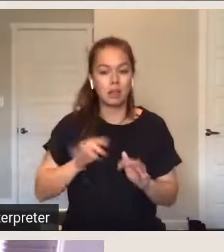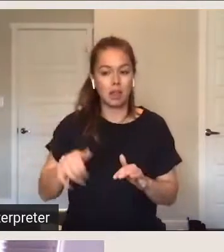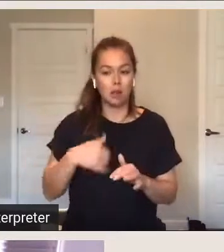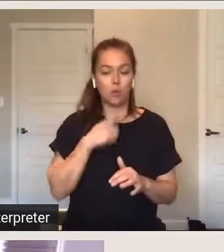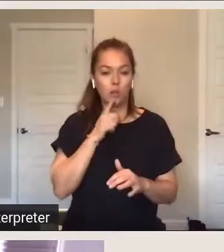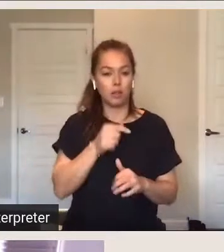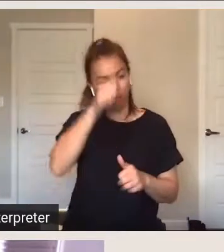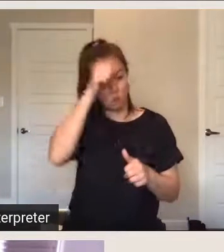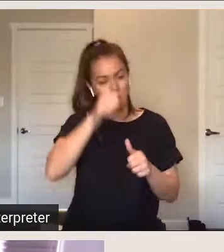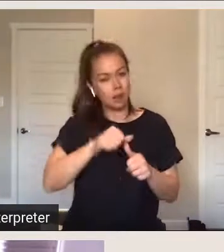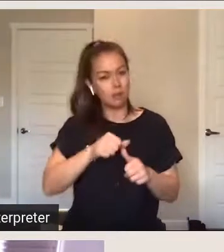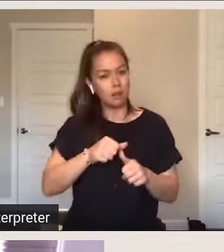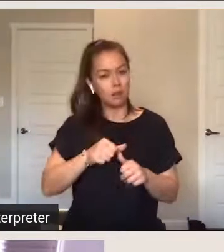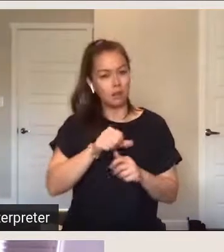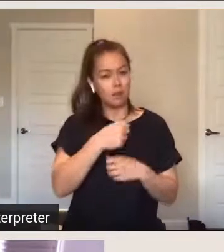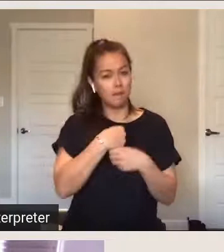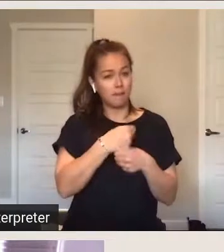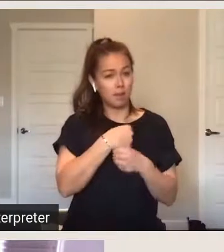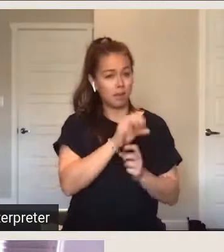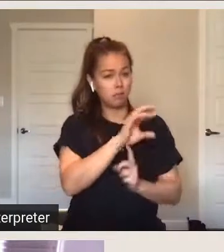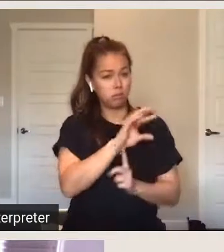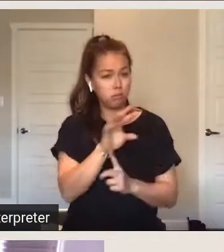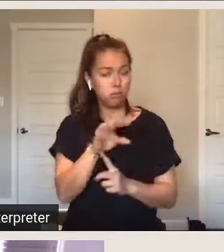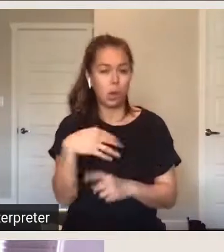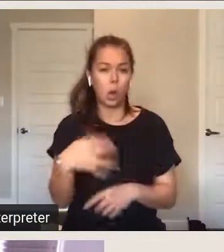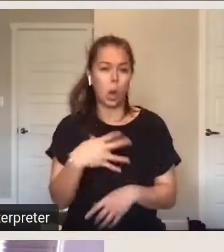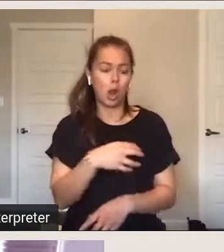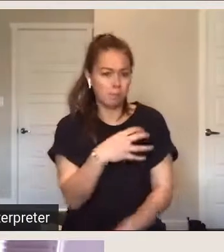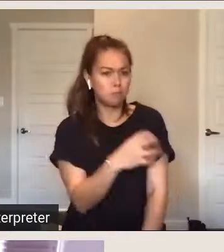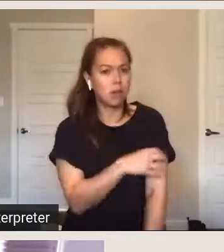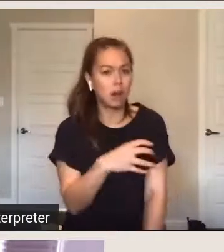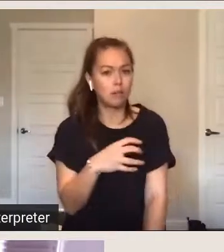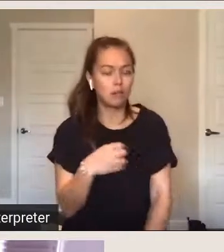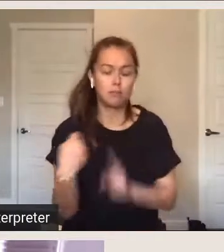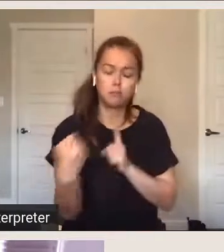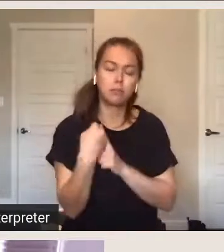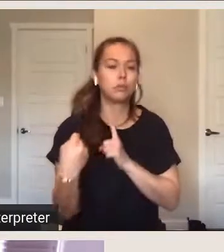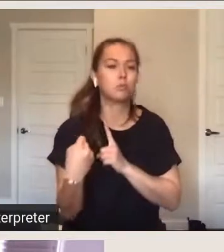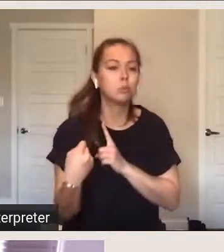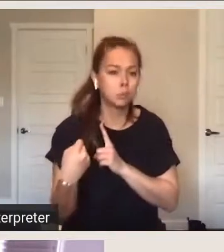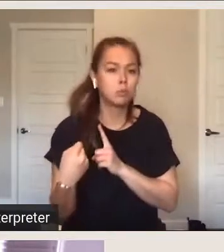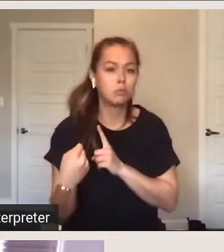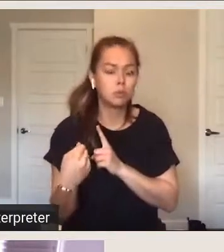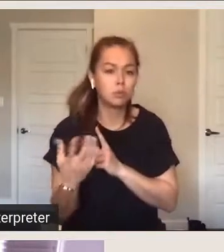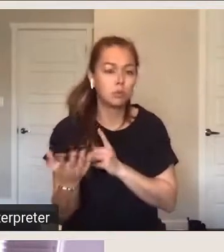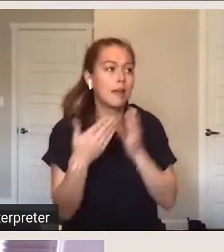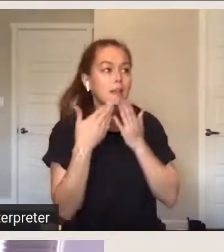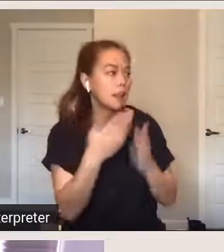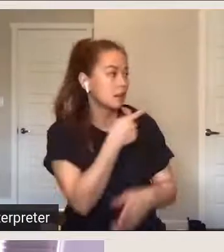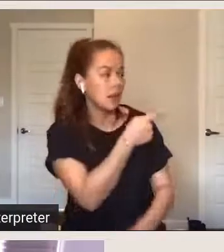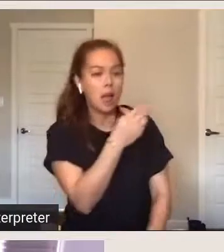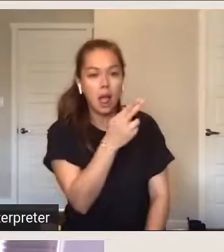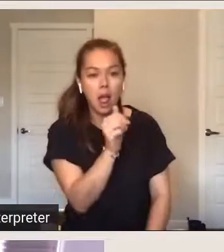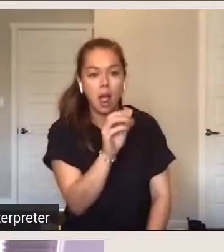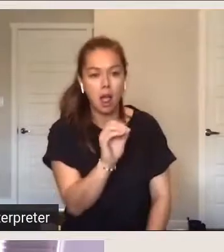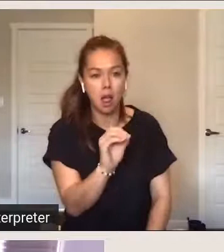And actually, thanks to Hal, I would think in the future time, I'll often film